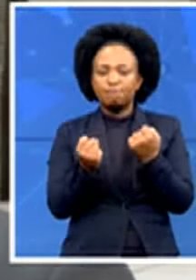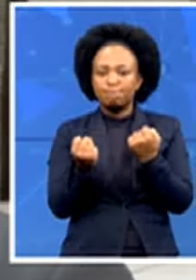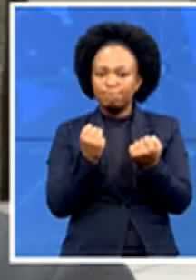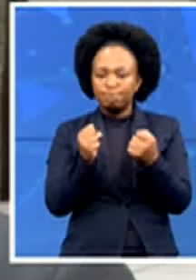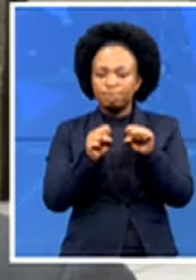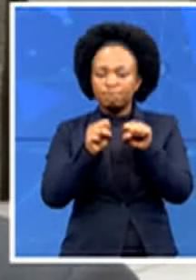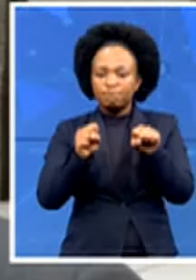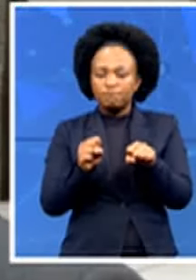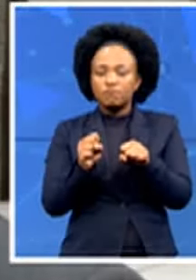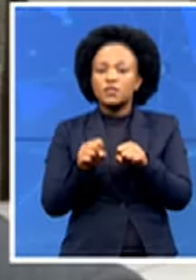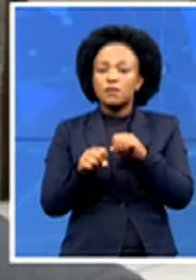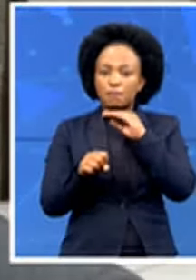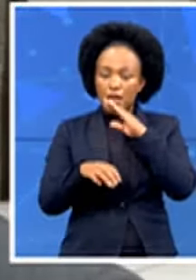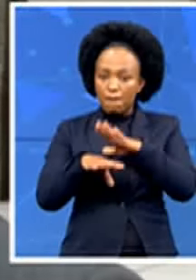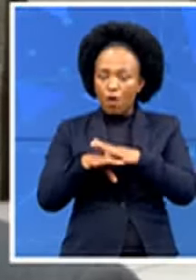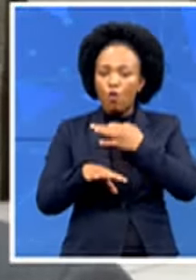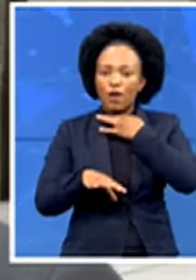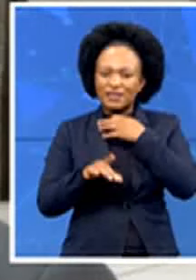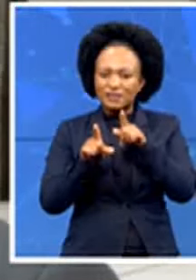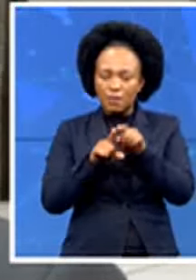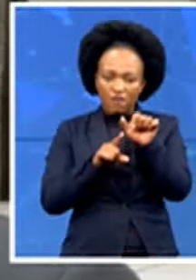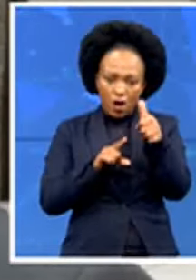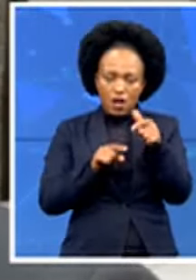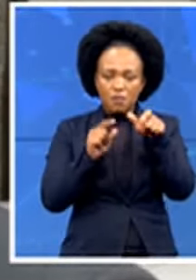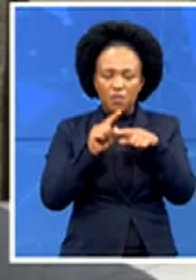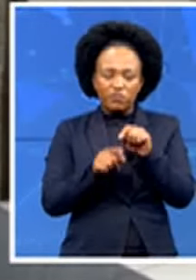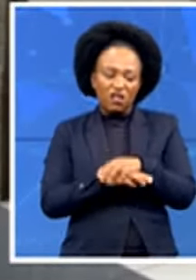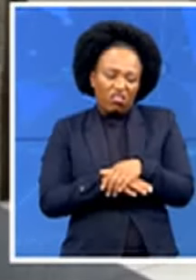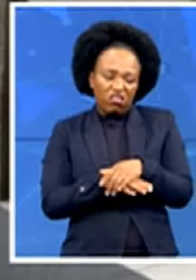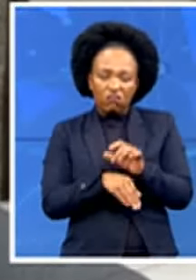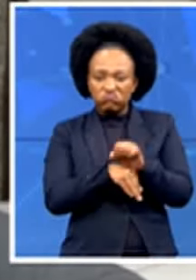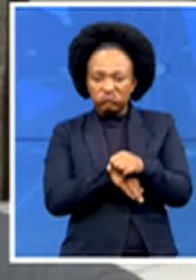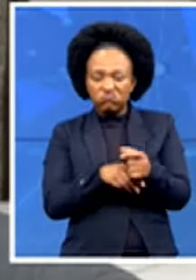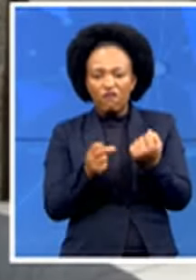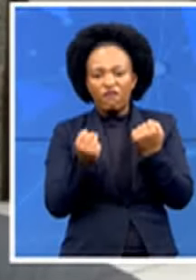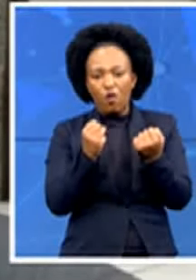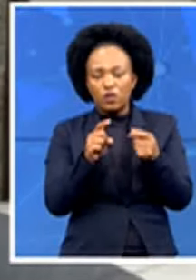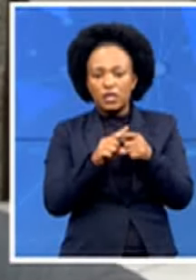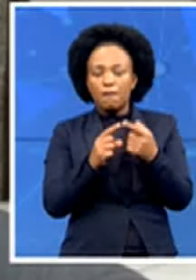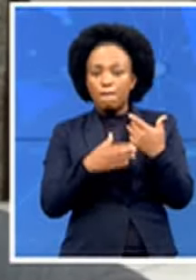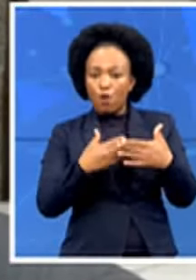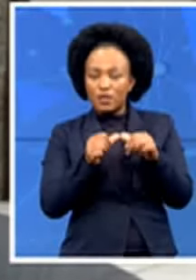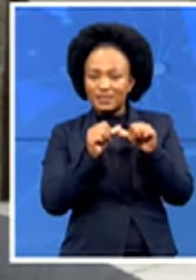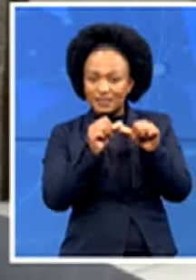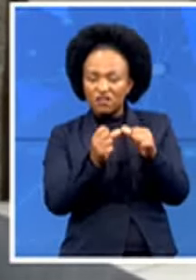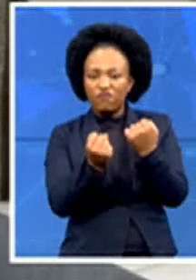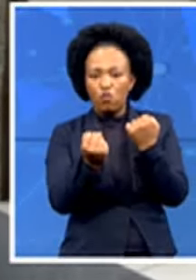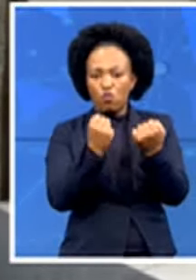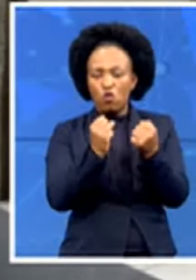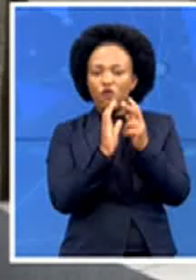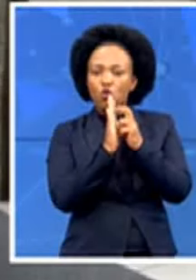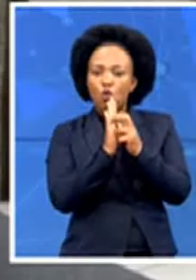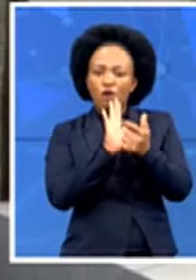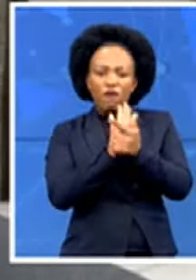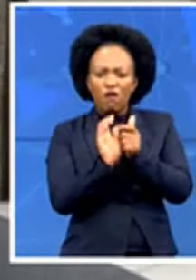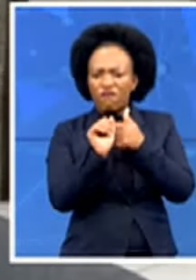incite others to similarly defy this court, the judicial process and the rule of law," unquote. Mr. Fraser's parole